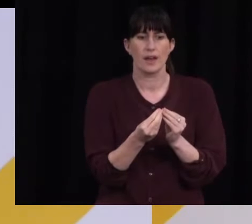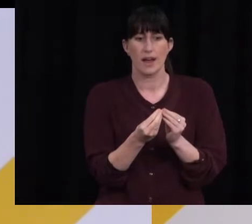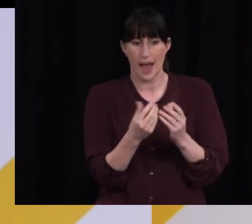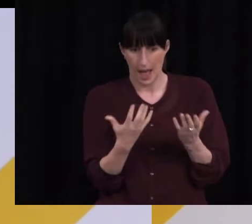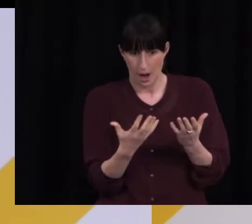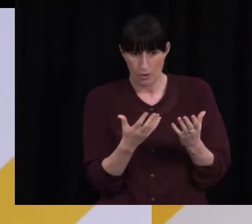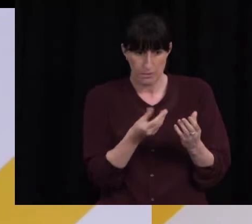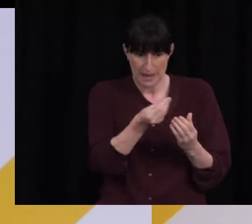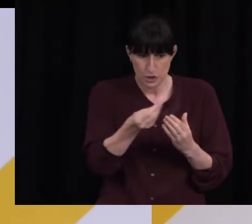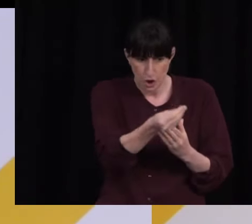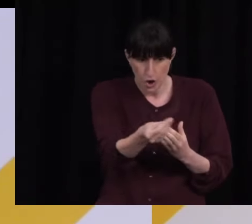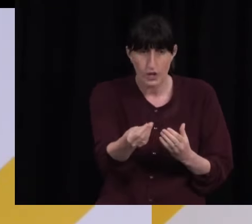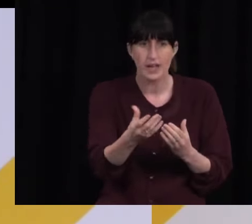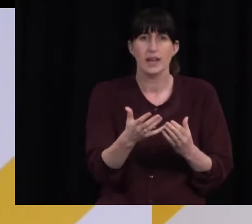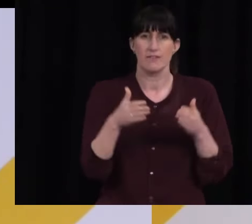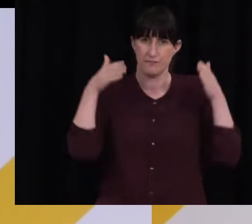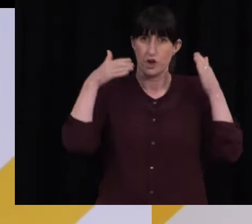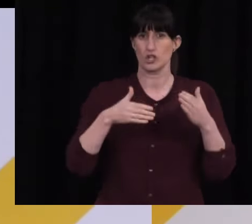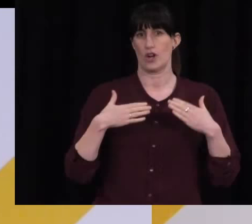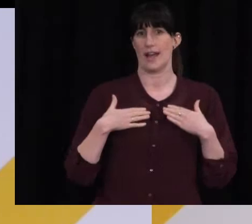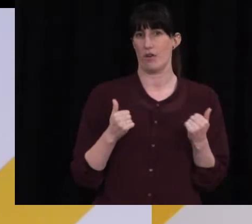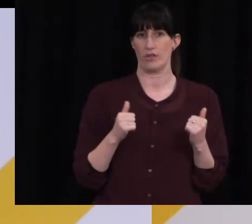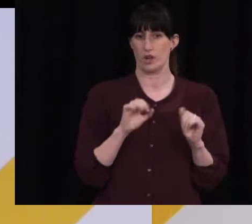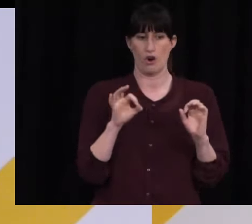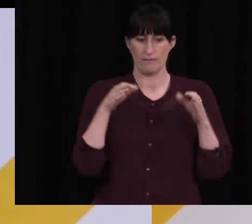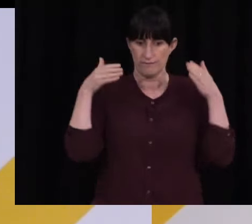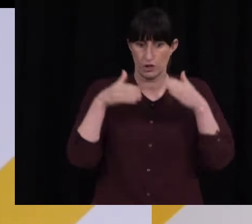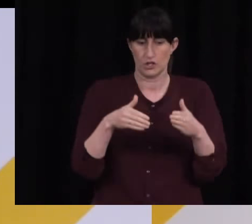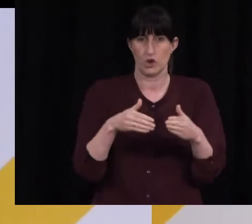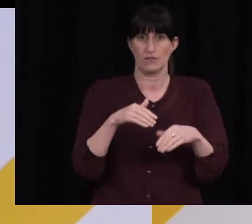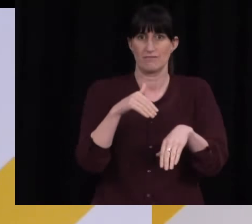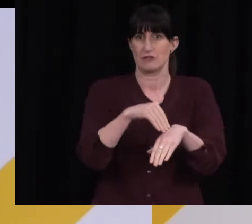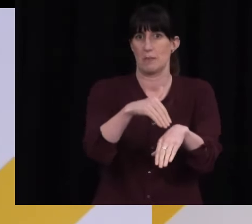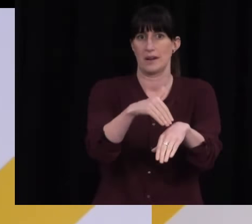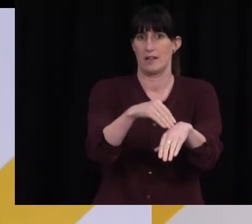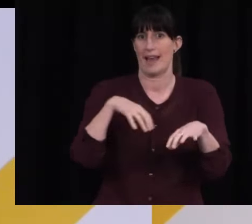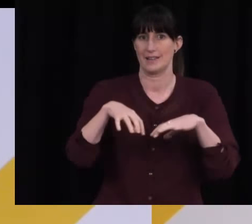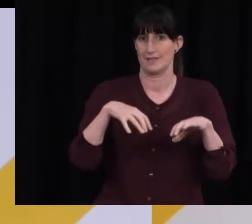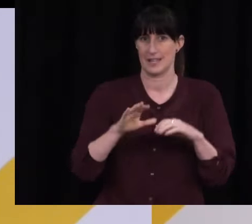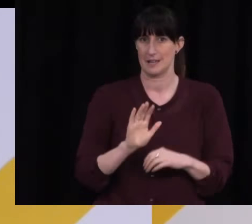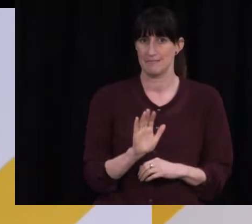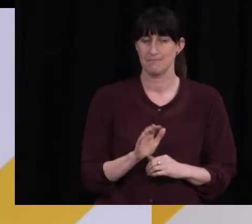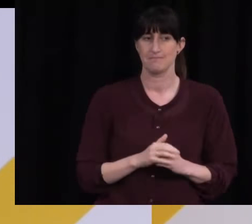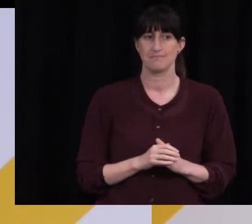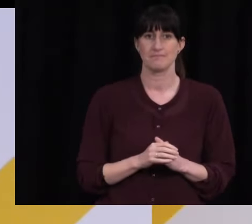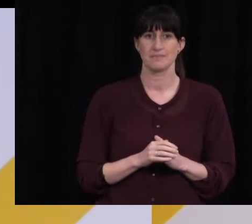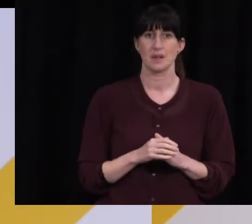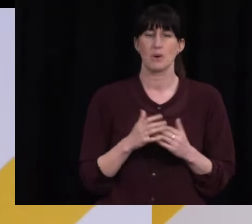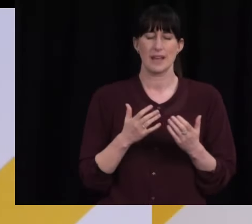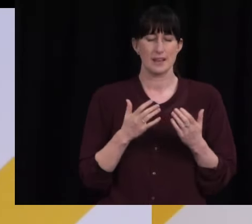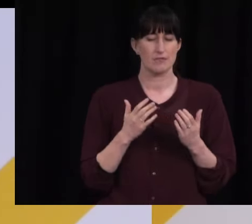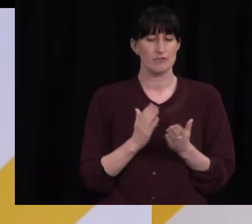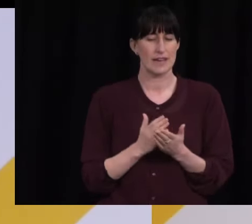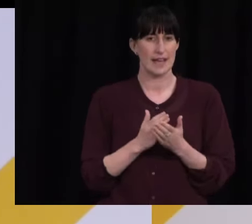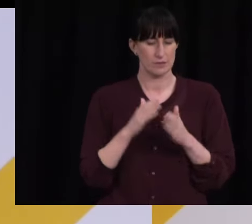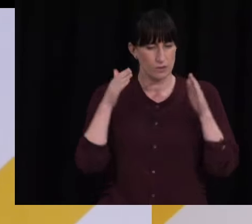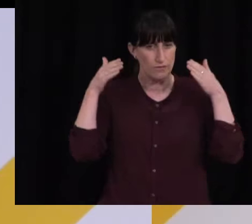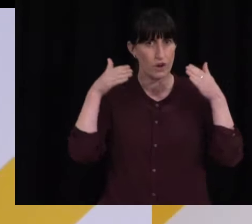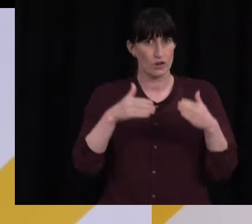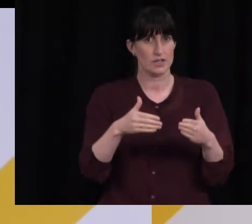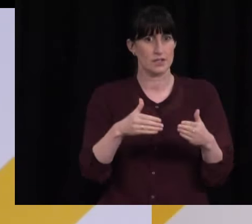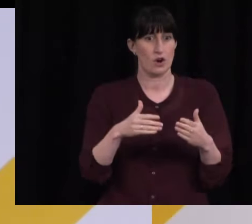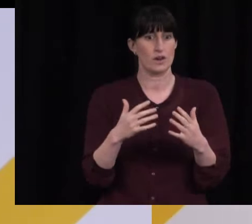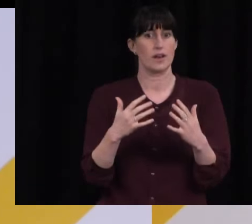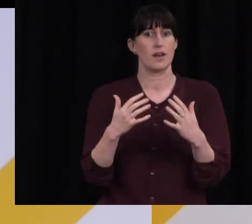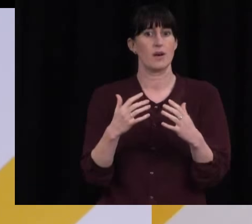about public health. So those concerns that people may not engage with us for other reasons, we've had to work through that because our focus has to be